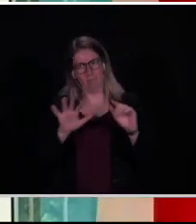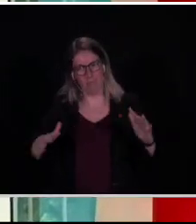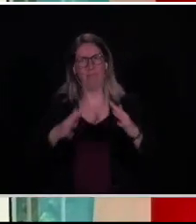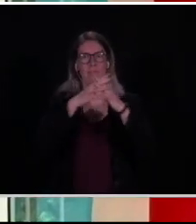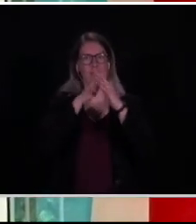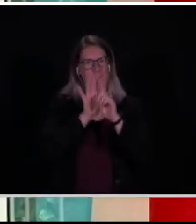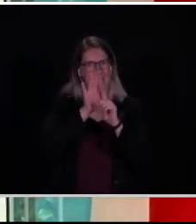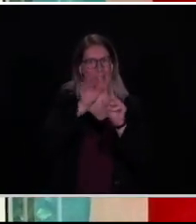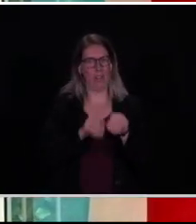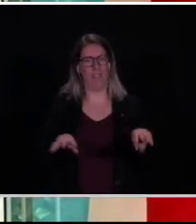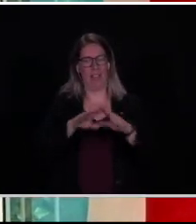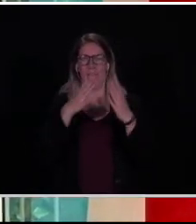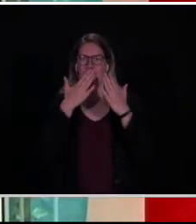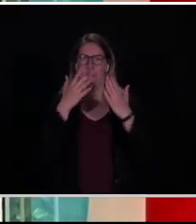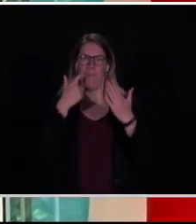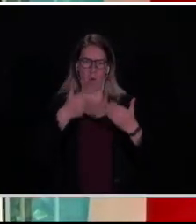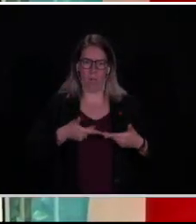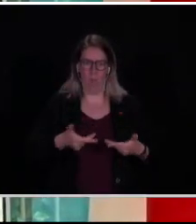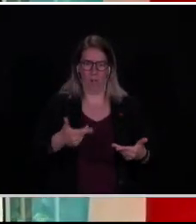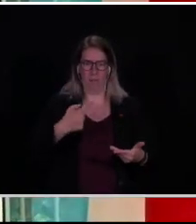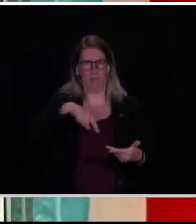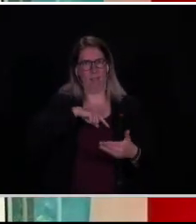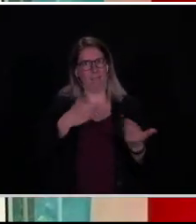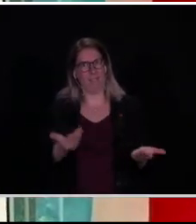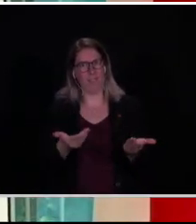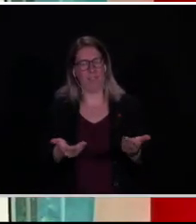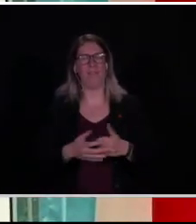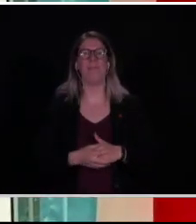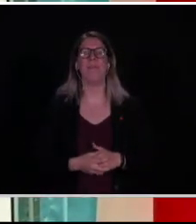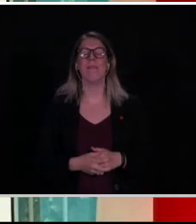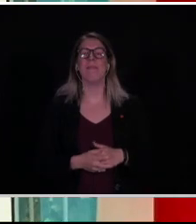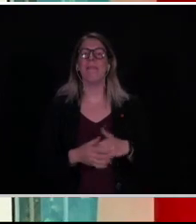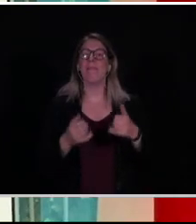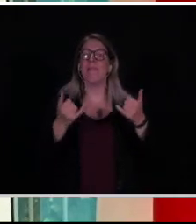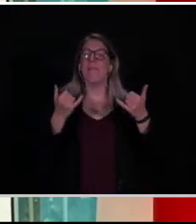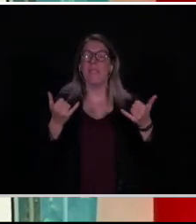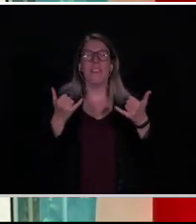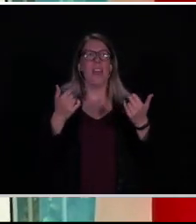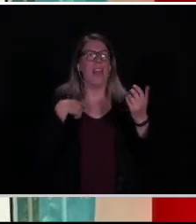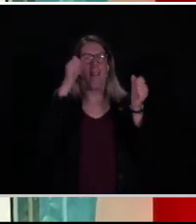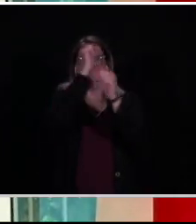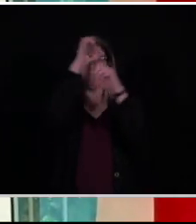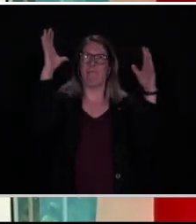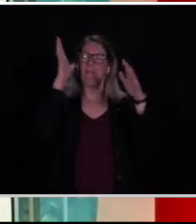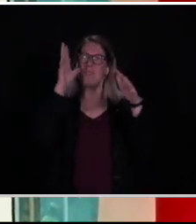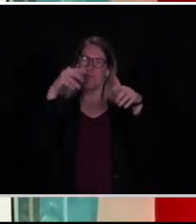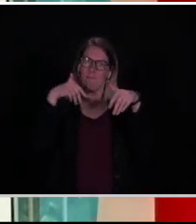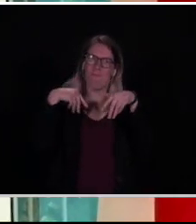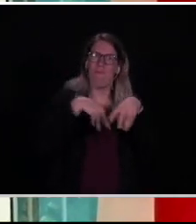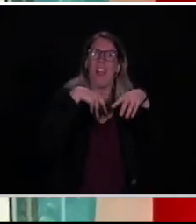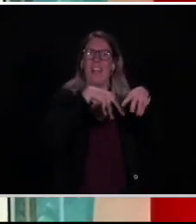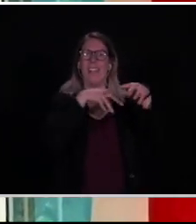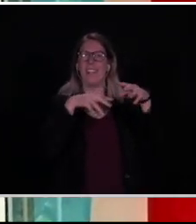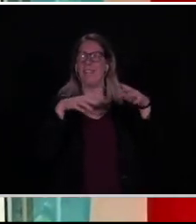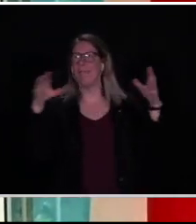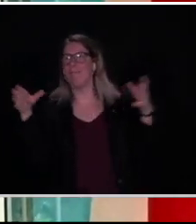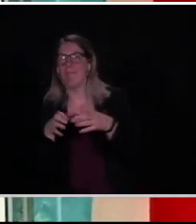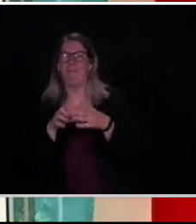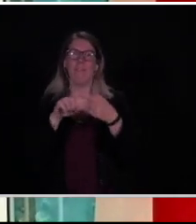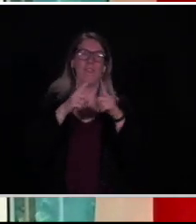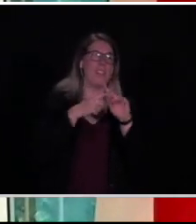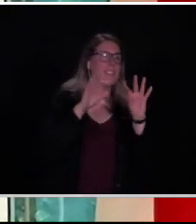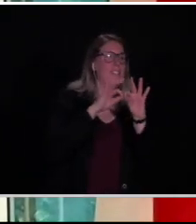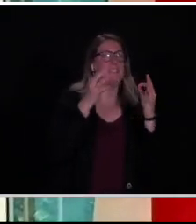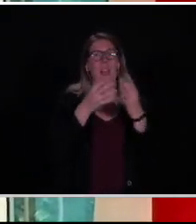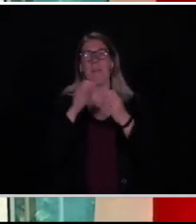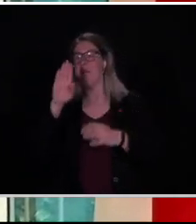Nations and thank them for sharing their lands with us. Today would have been our parade, where we would have met with family and friends to barbecue